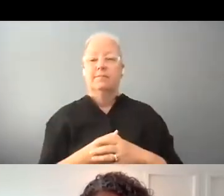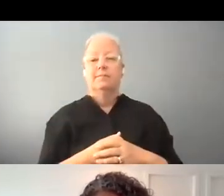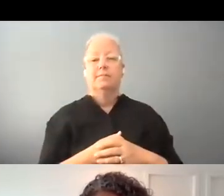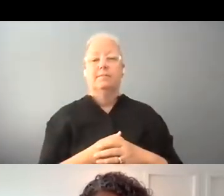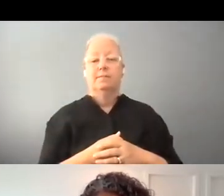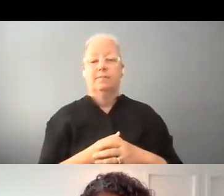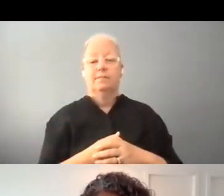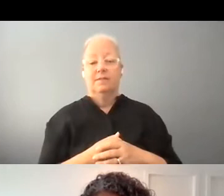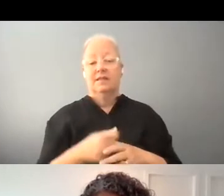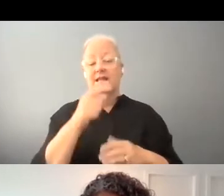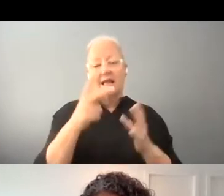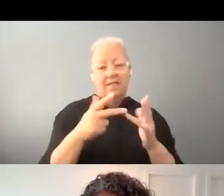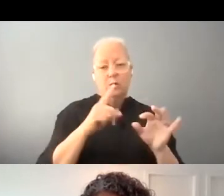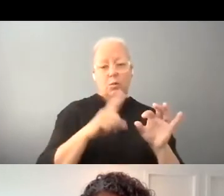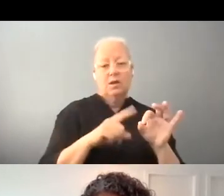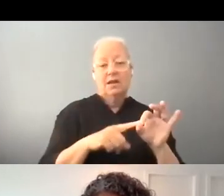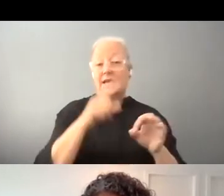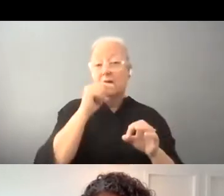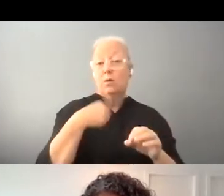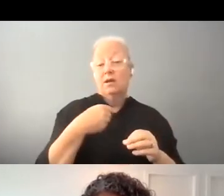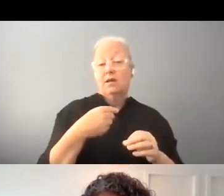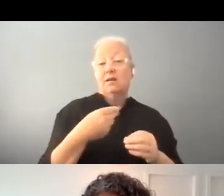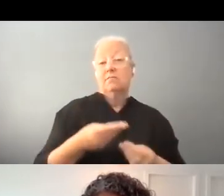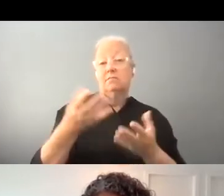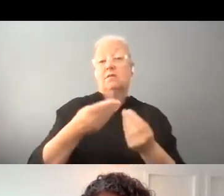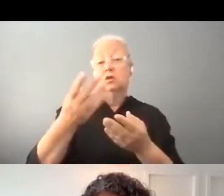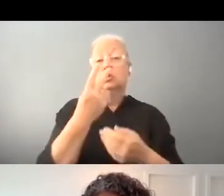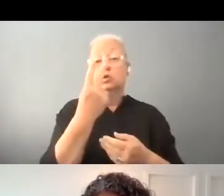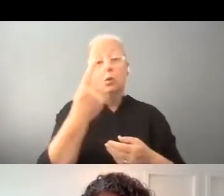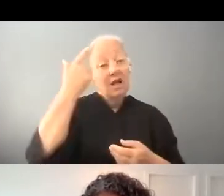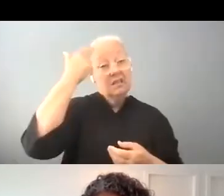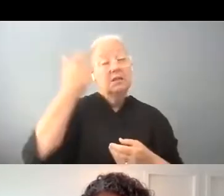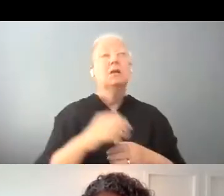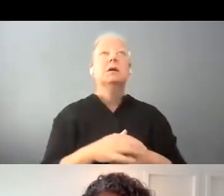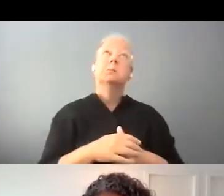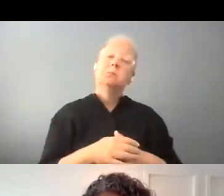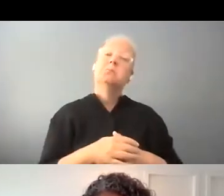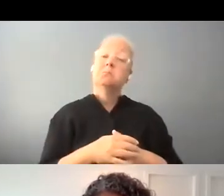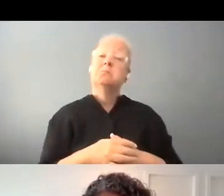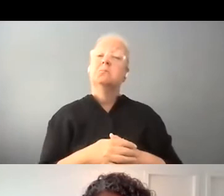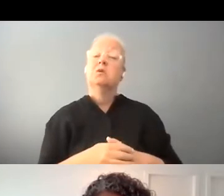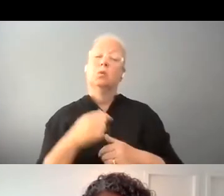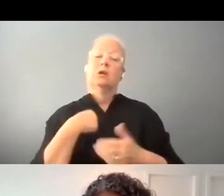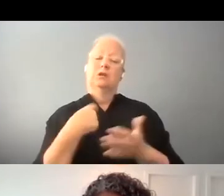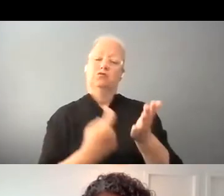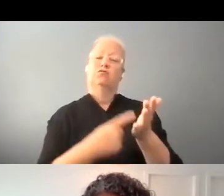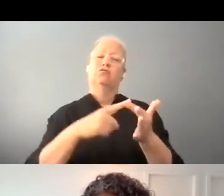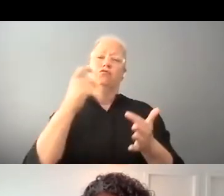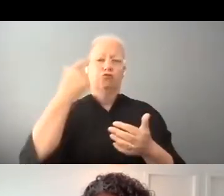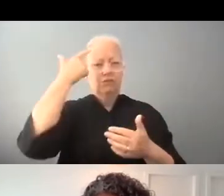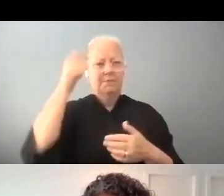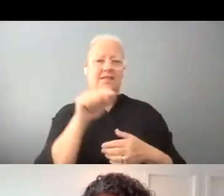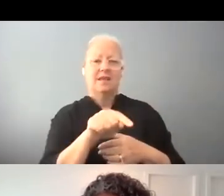Can we submit a maximum of 2 ideas? Yeah, look, that's our recommendation. You can be on